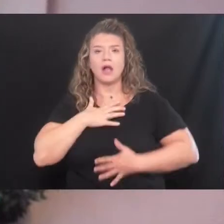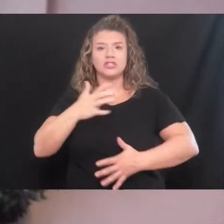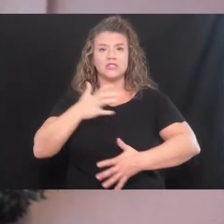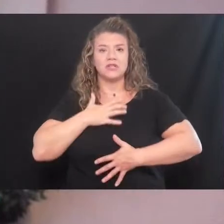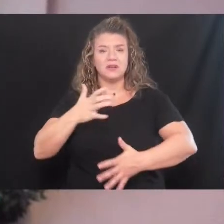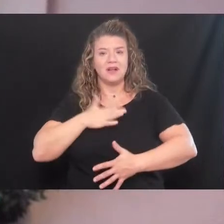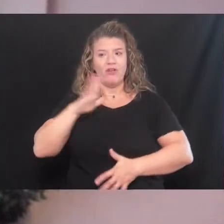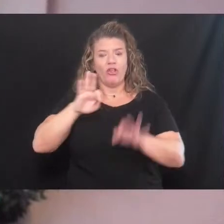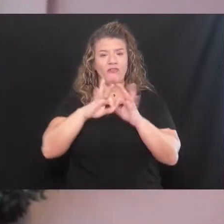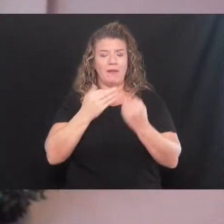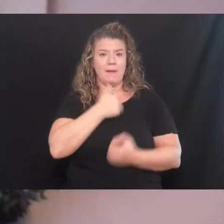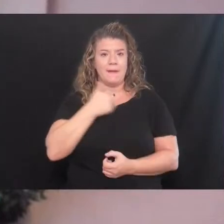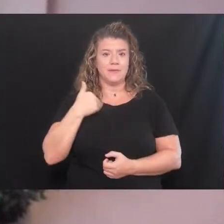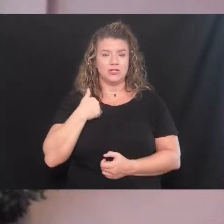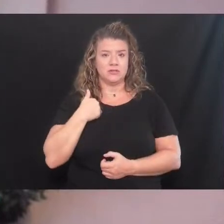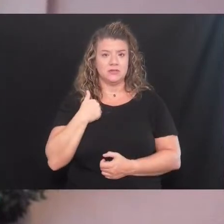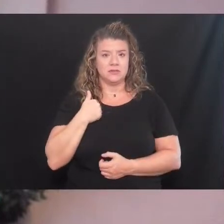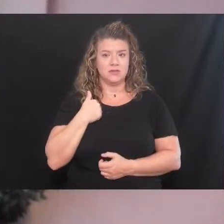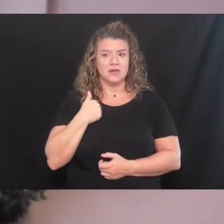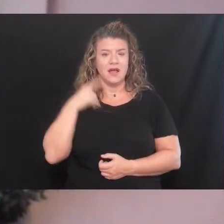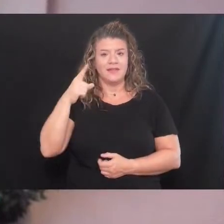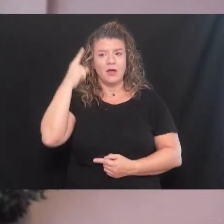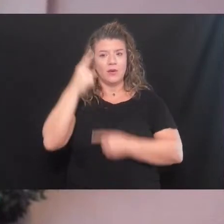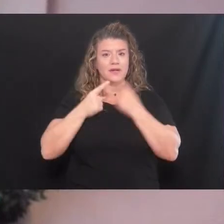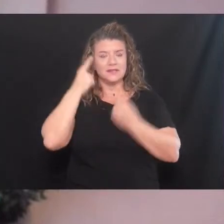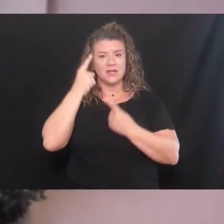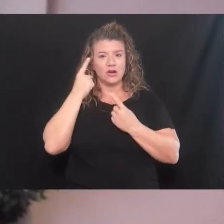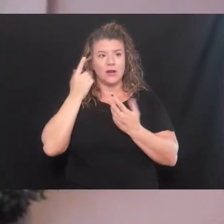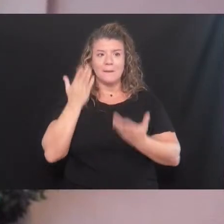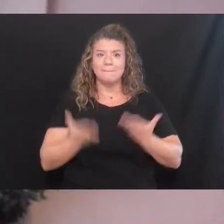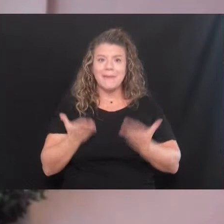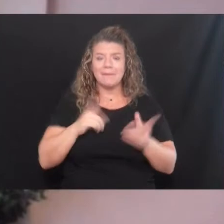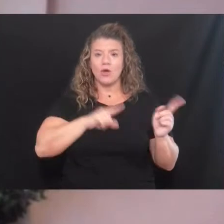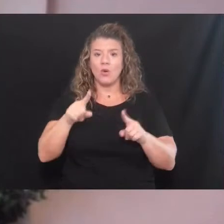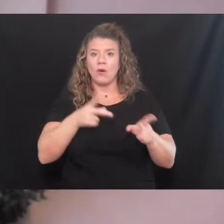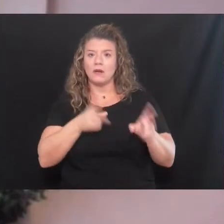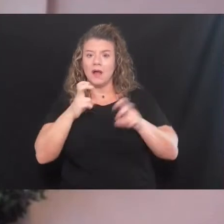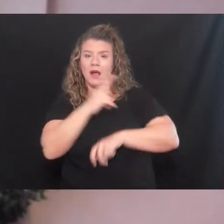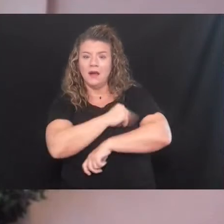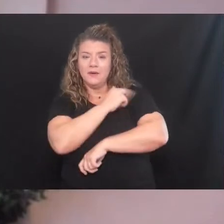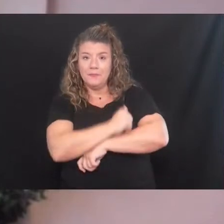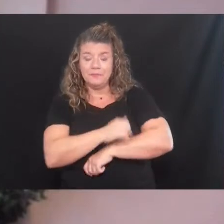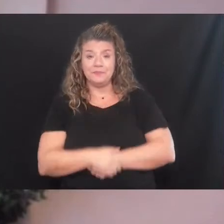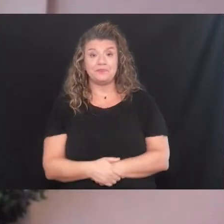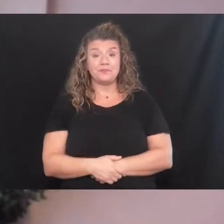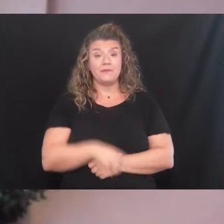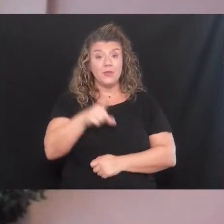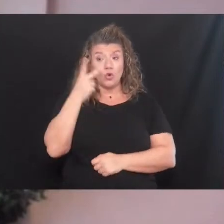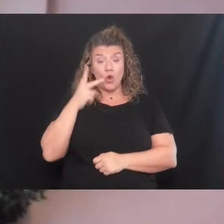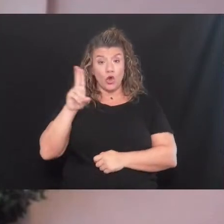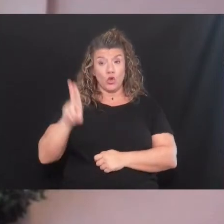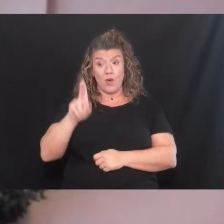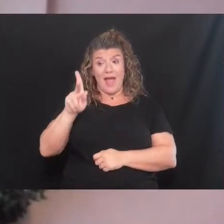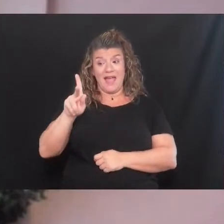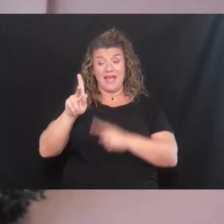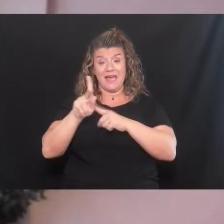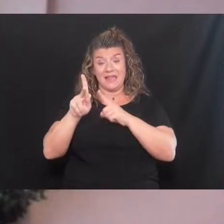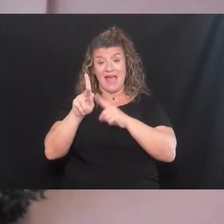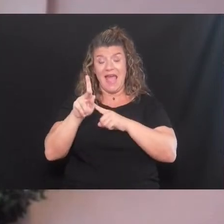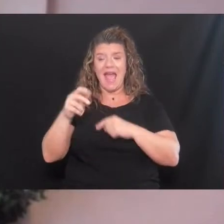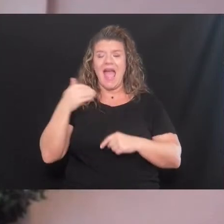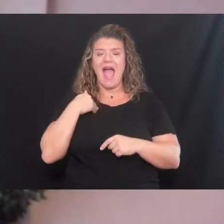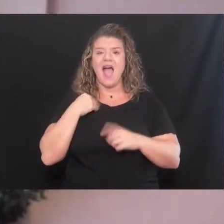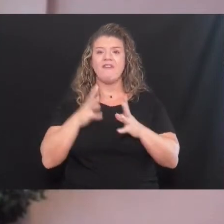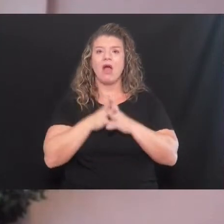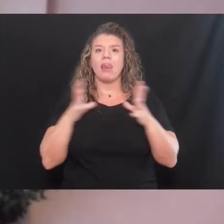their family members who were being considered for hospitalization. And then we look at the United Kingdom, that is a much, much,